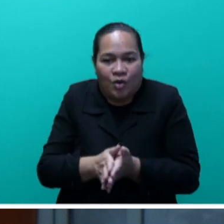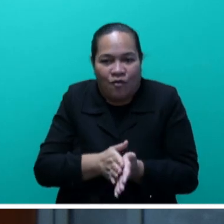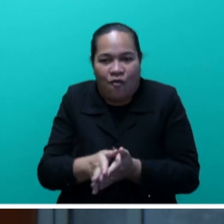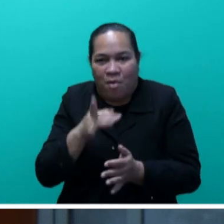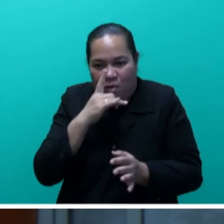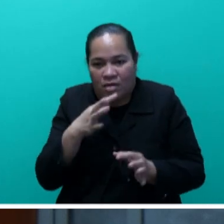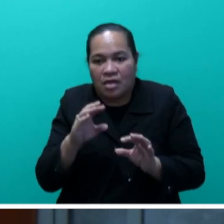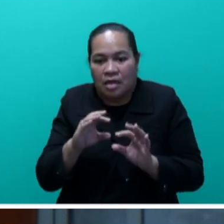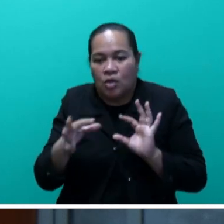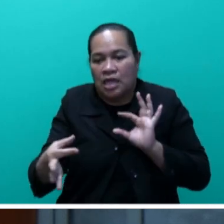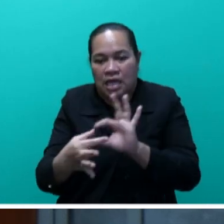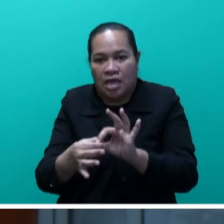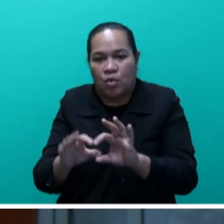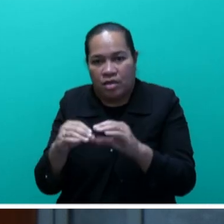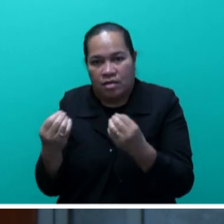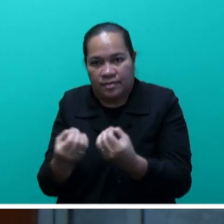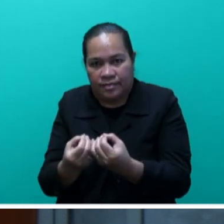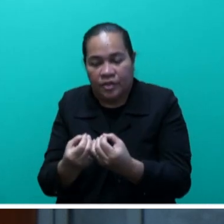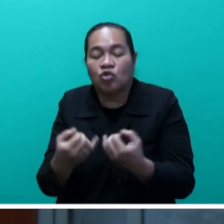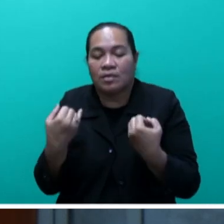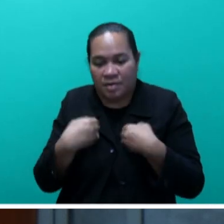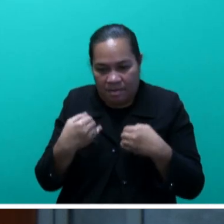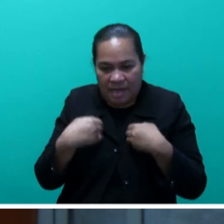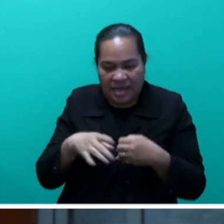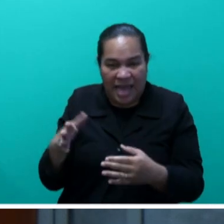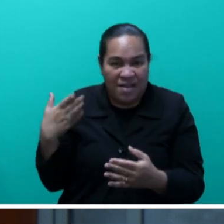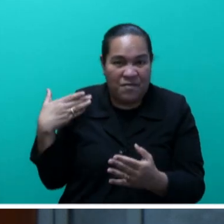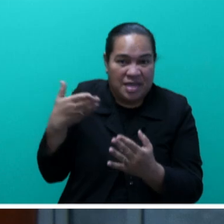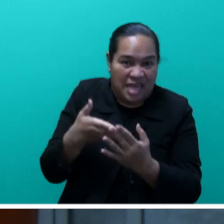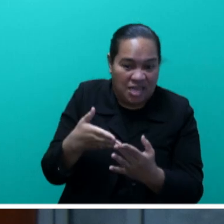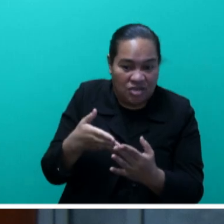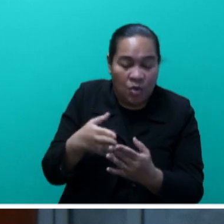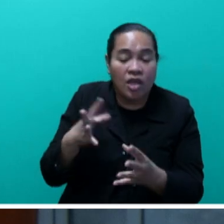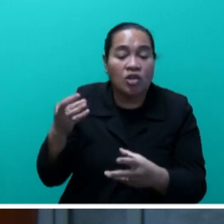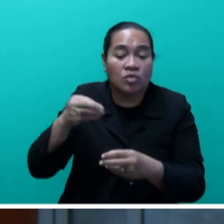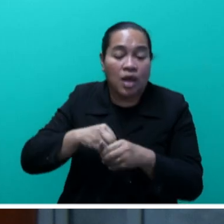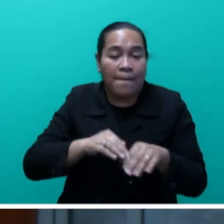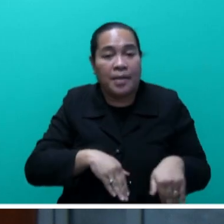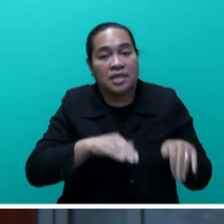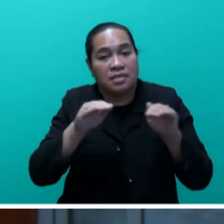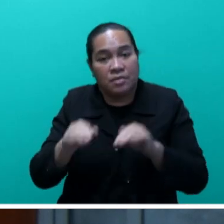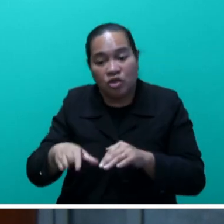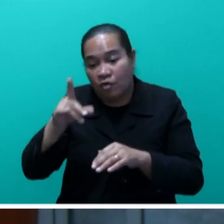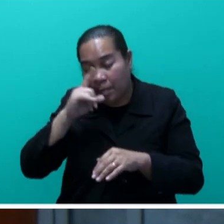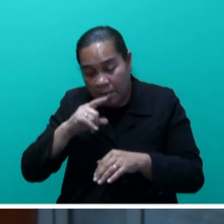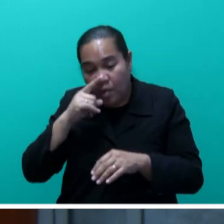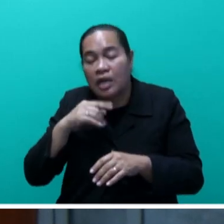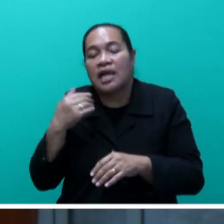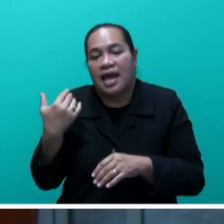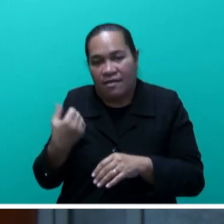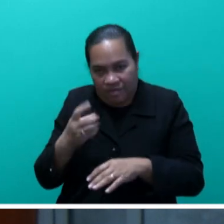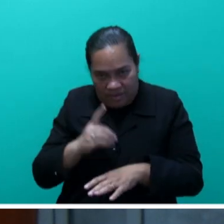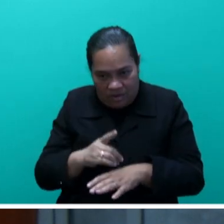persons with disabilities in implementing the much needed interventions for the inclusion and participation of people living with disabilities on